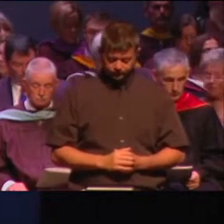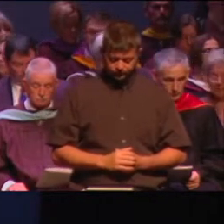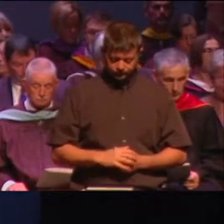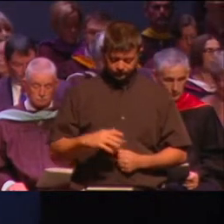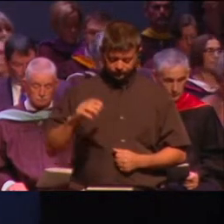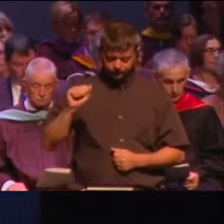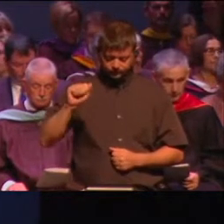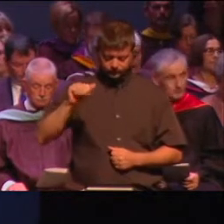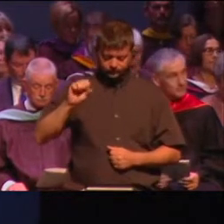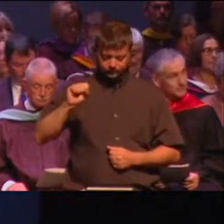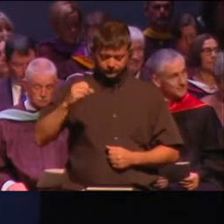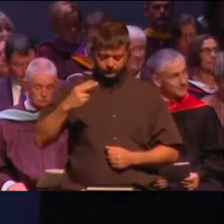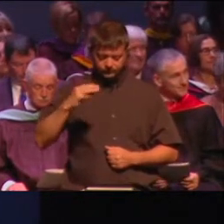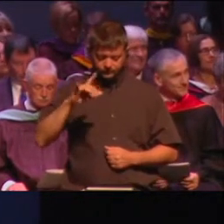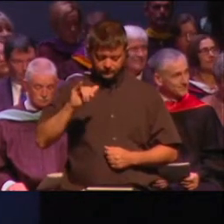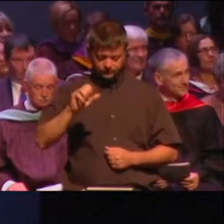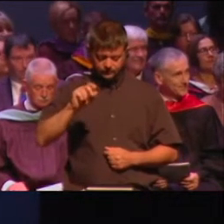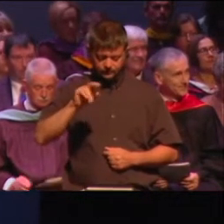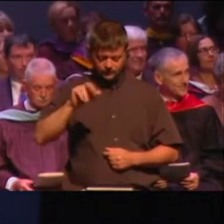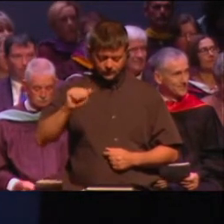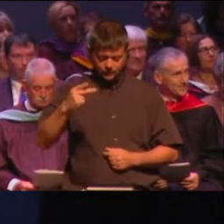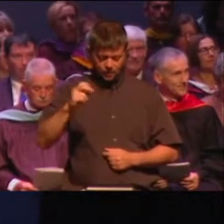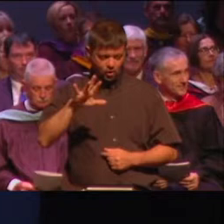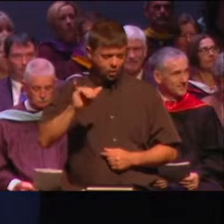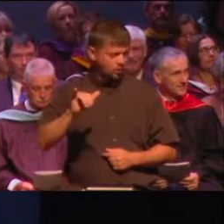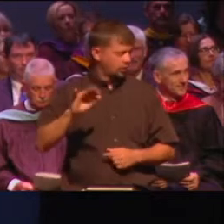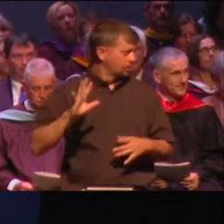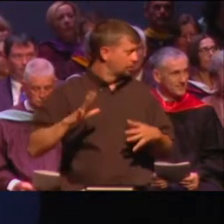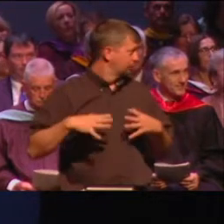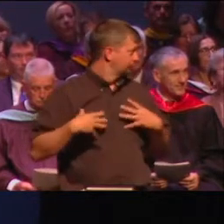Ashley Sierra Hurley, Honors.